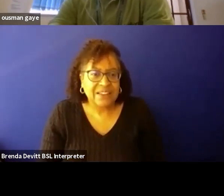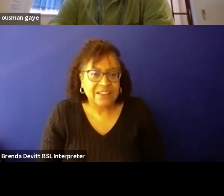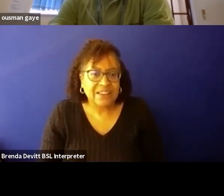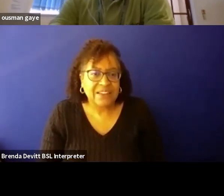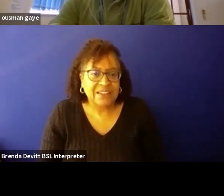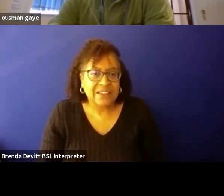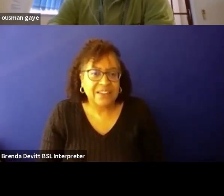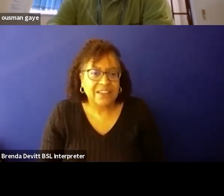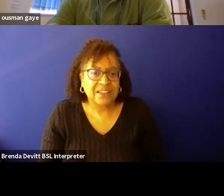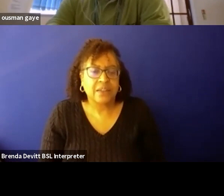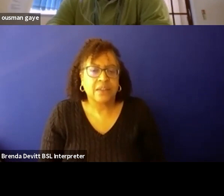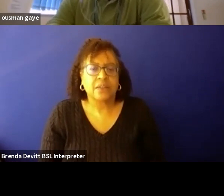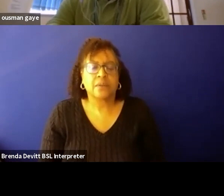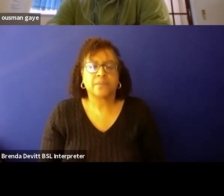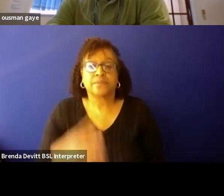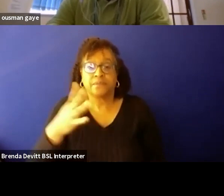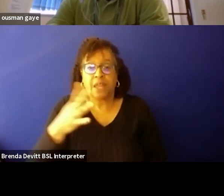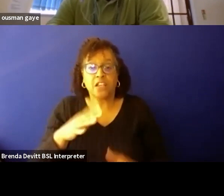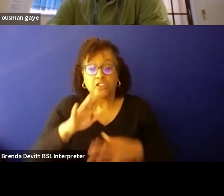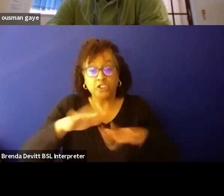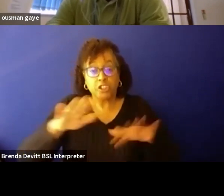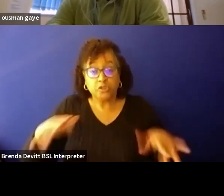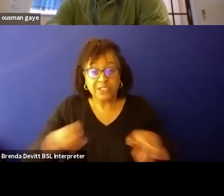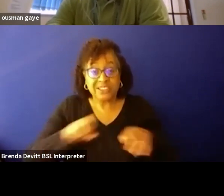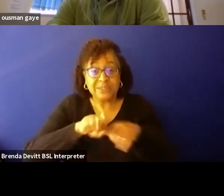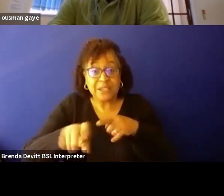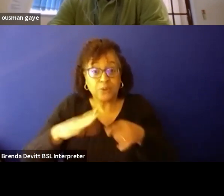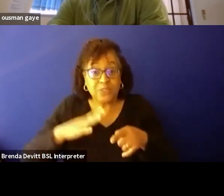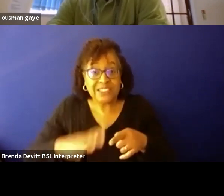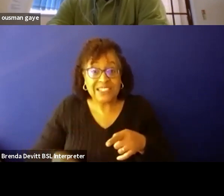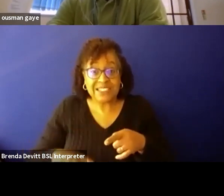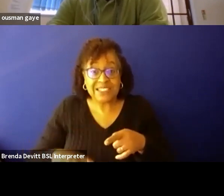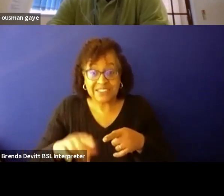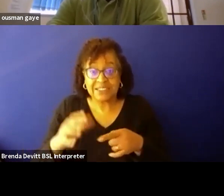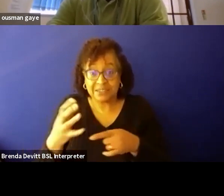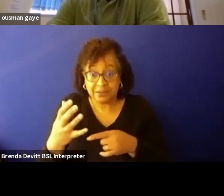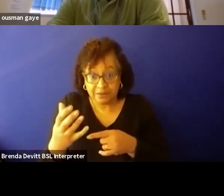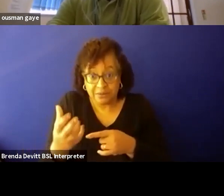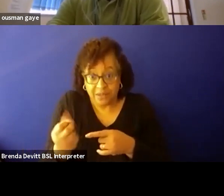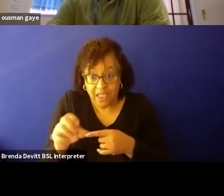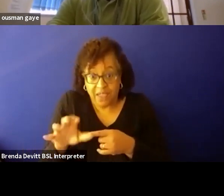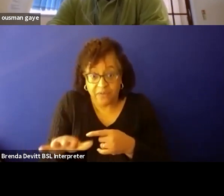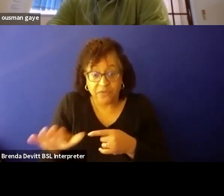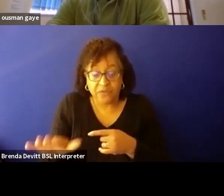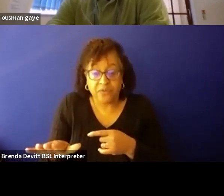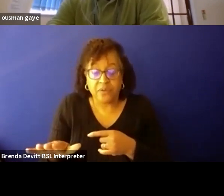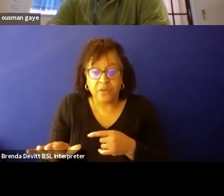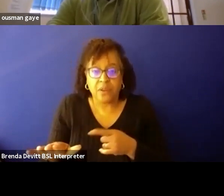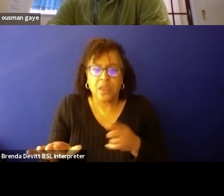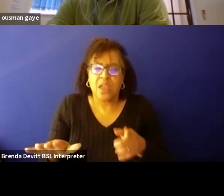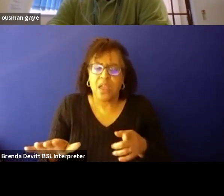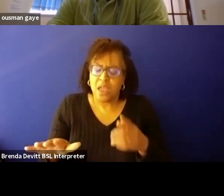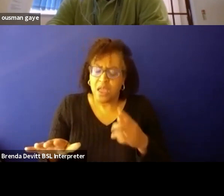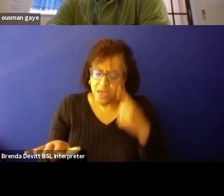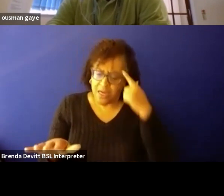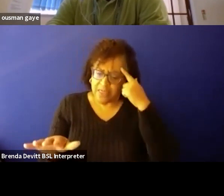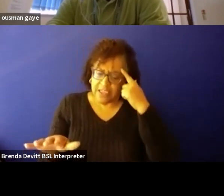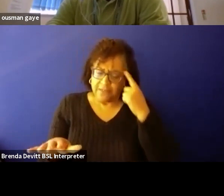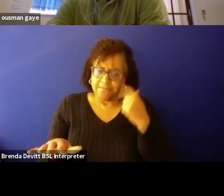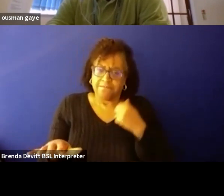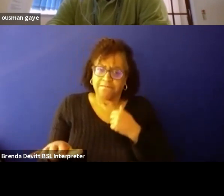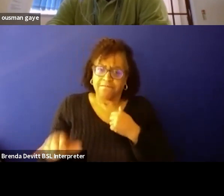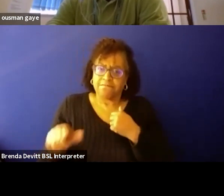saying children with special needs, yeah? Good. Yeah. Yes. I think that they should be able to